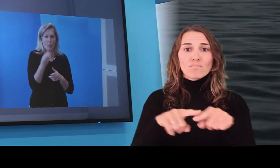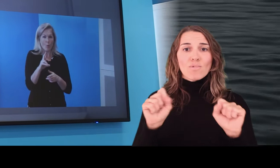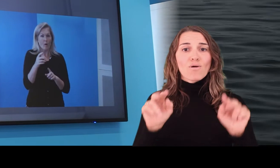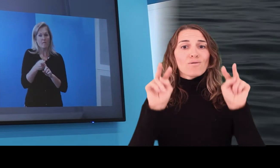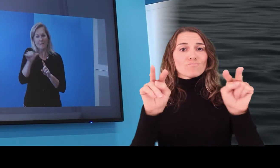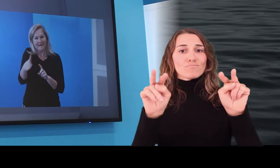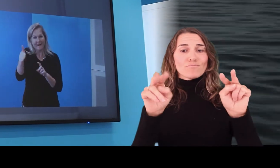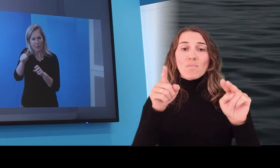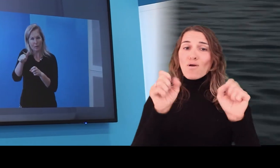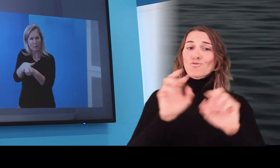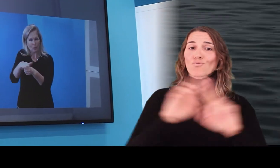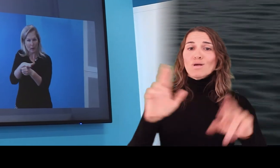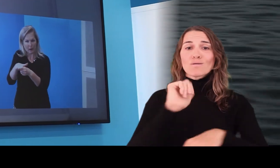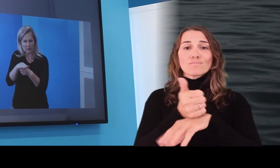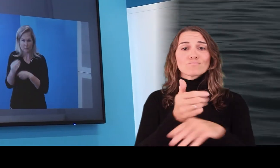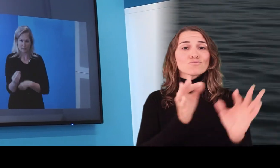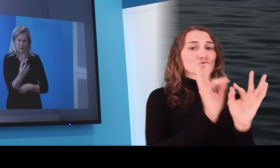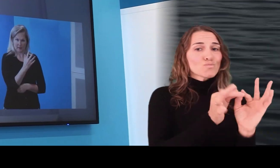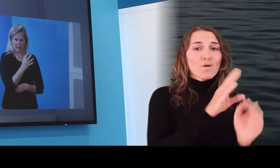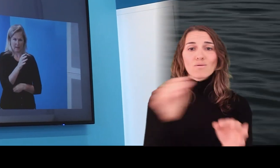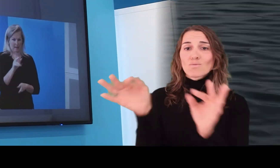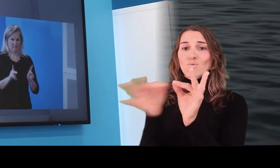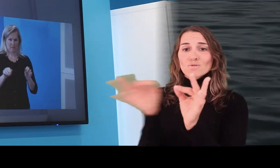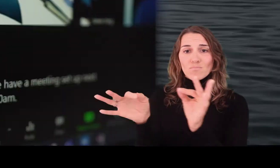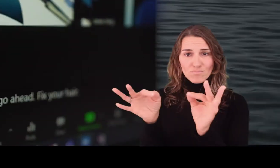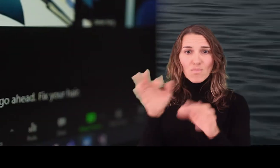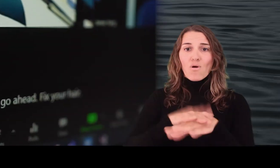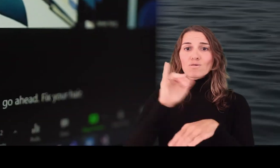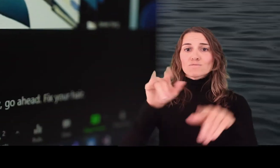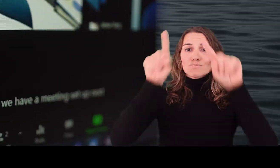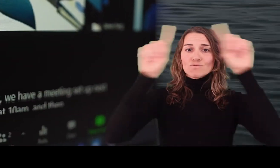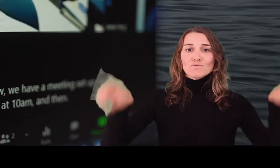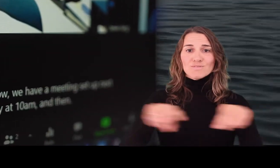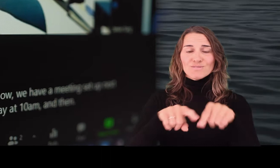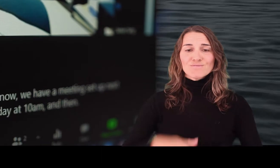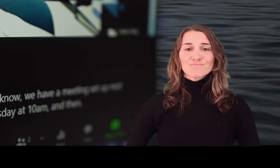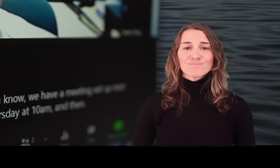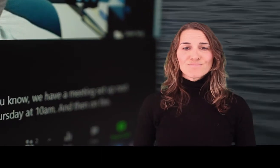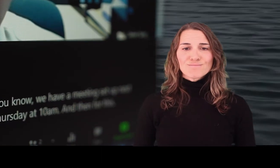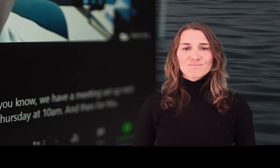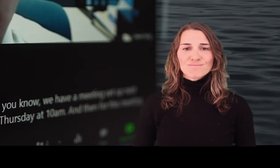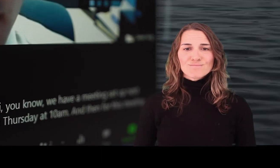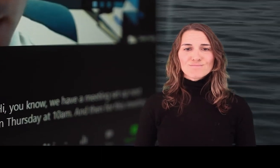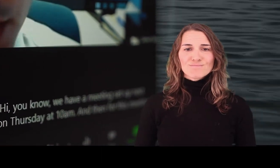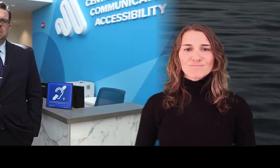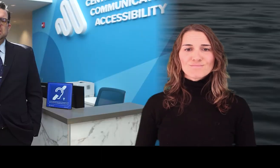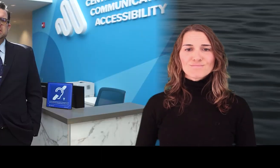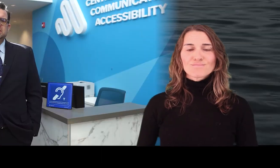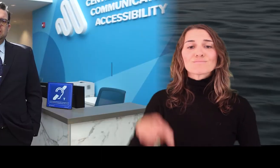screen. You'll also be able to see an interpreter, and remote captioning is going to be available on the television